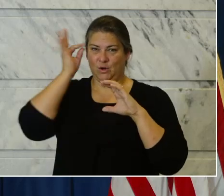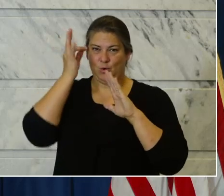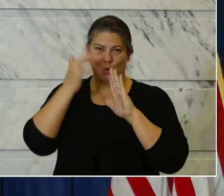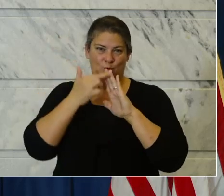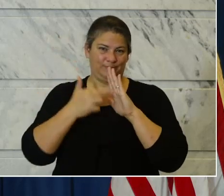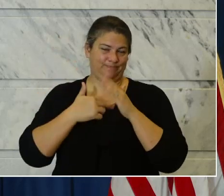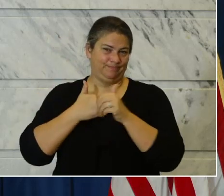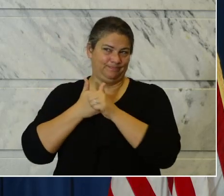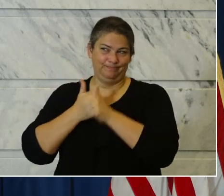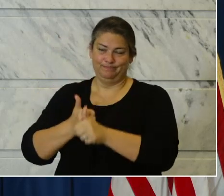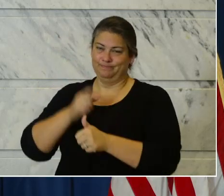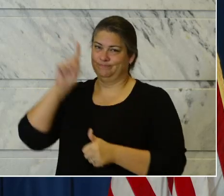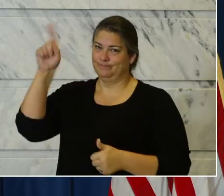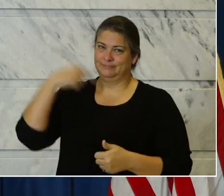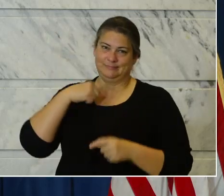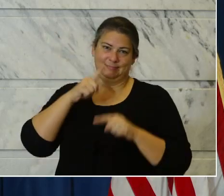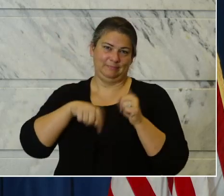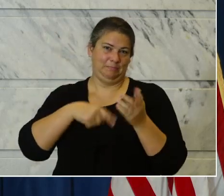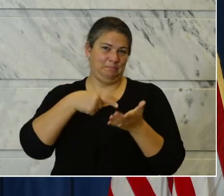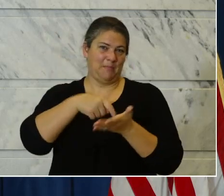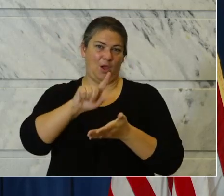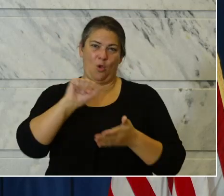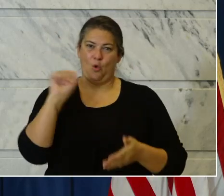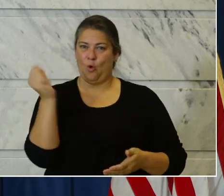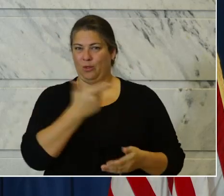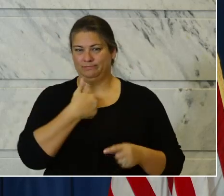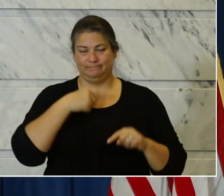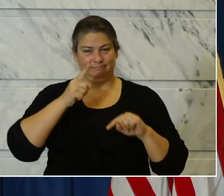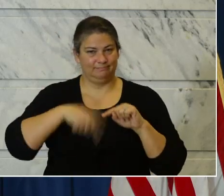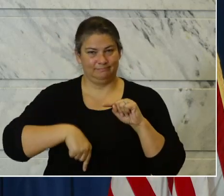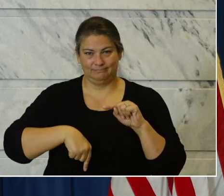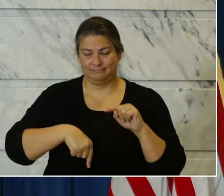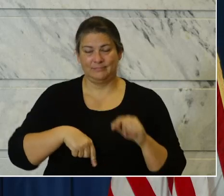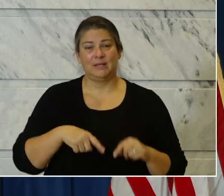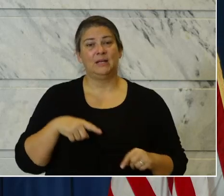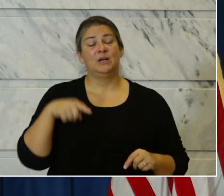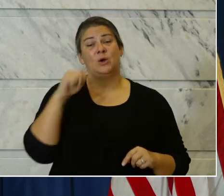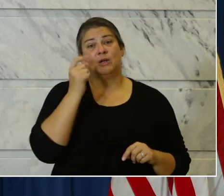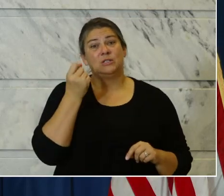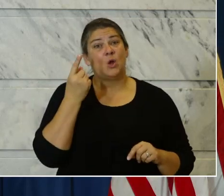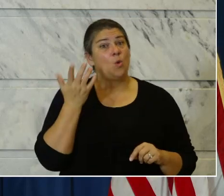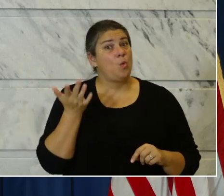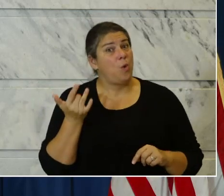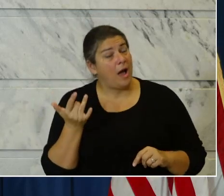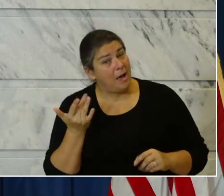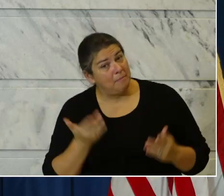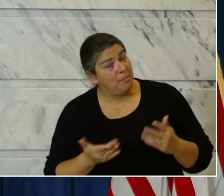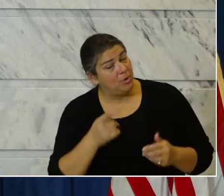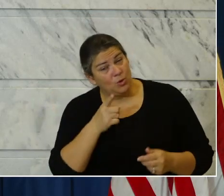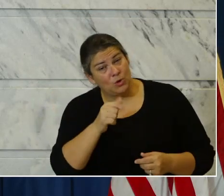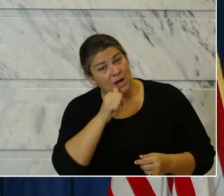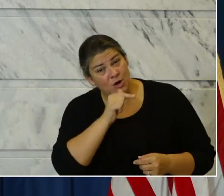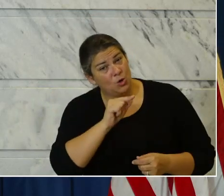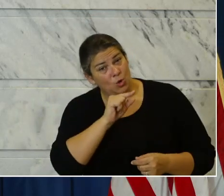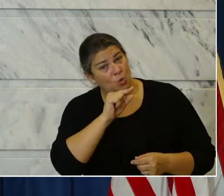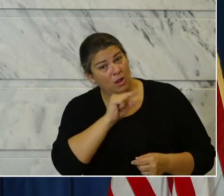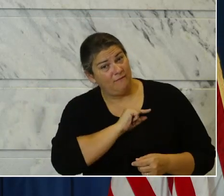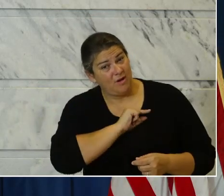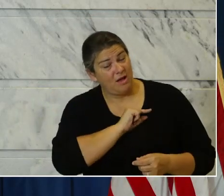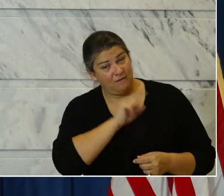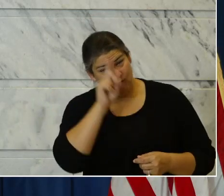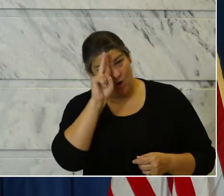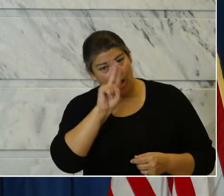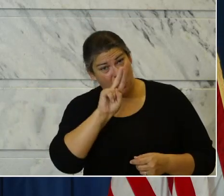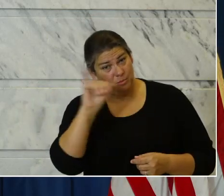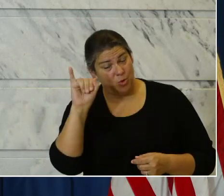can't pay everyone. And just so people understand some various reasons why you might not qualify for